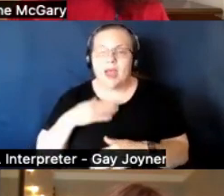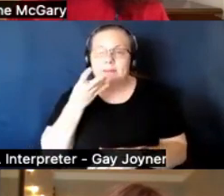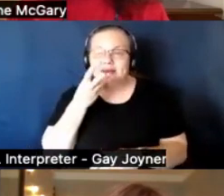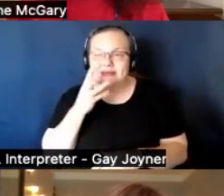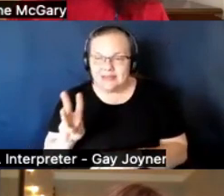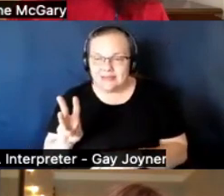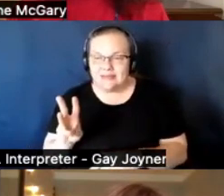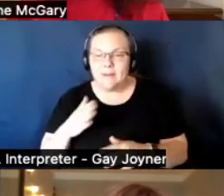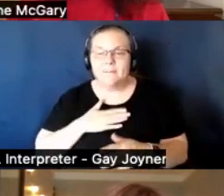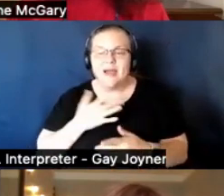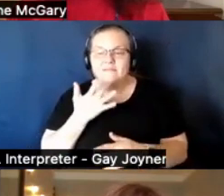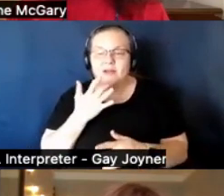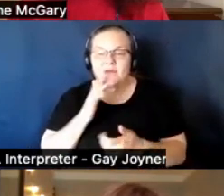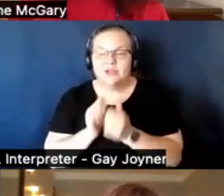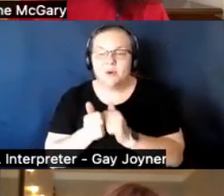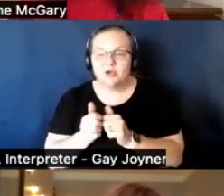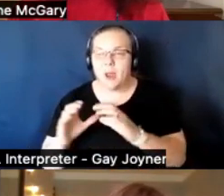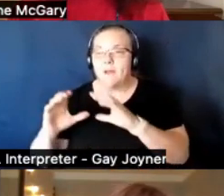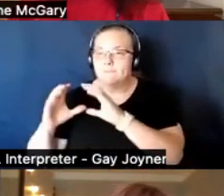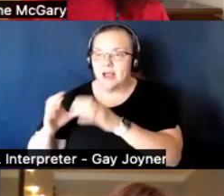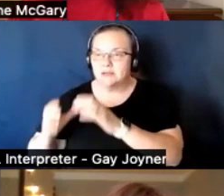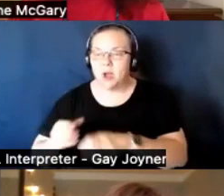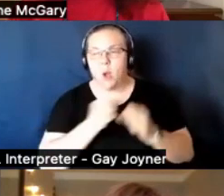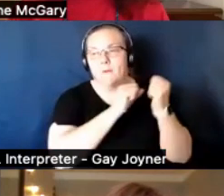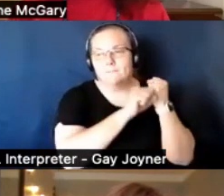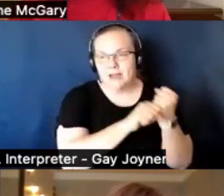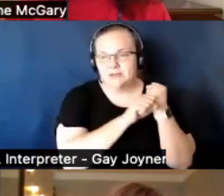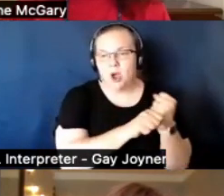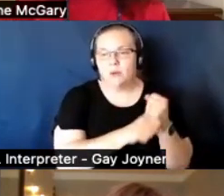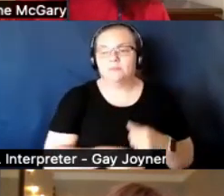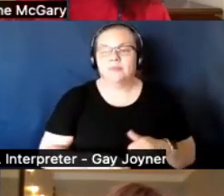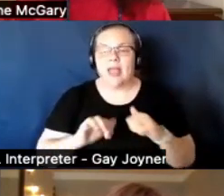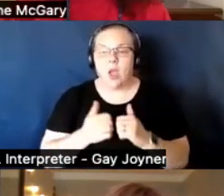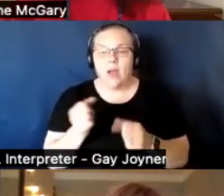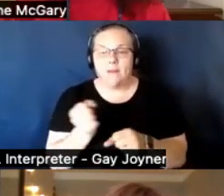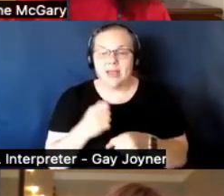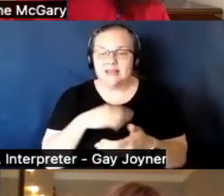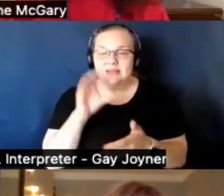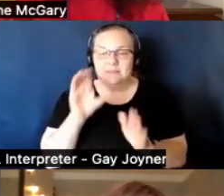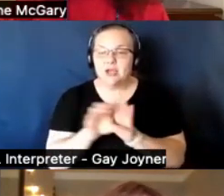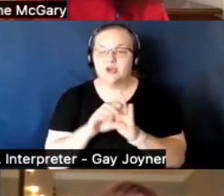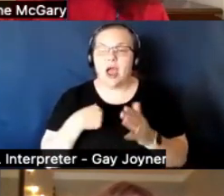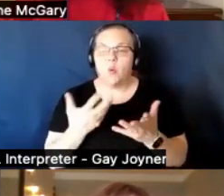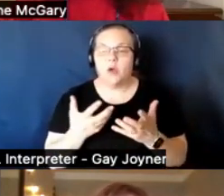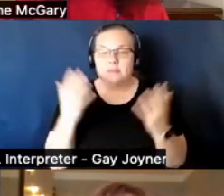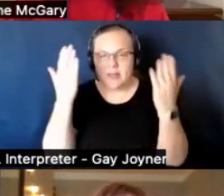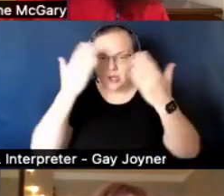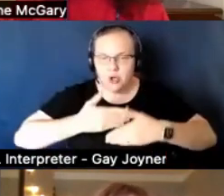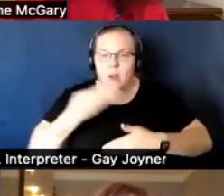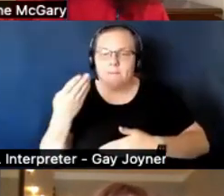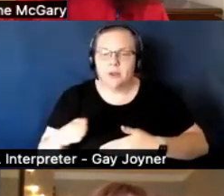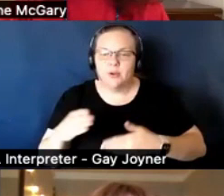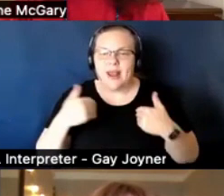old. My favorite sports are basketball and baseball. And how I made this picture was I wanted it to be dark blue and have